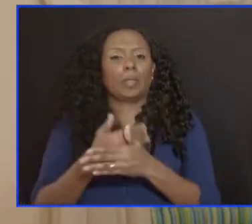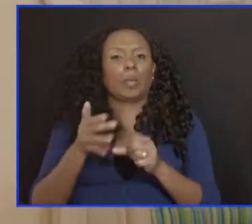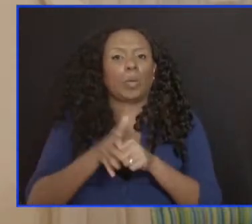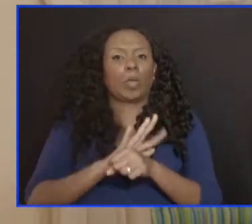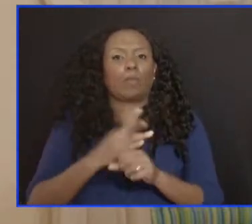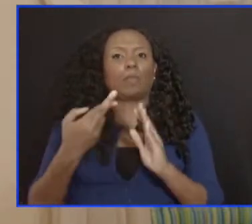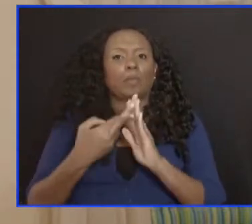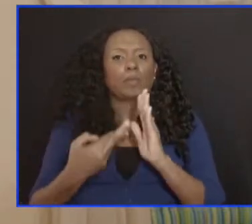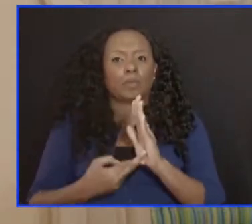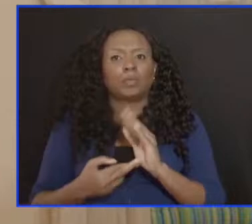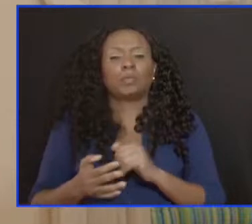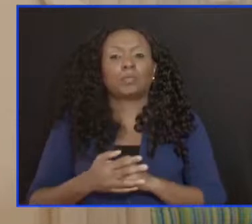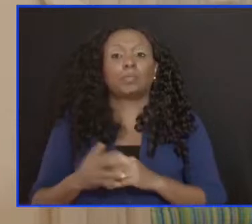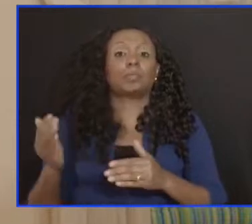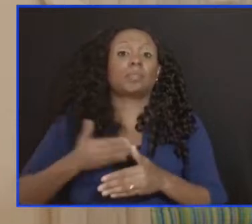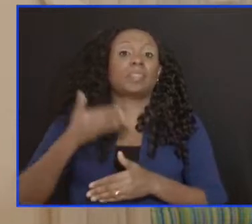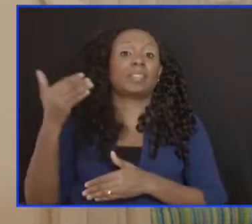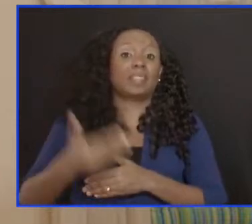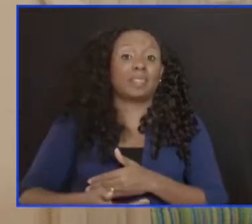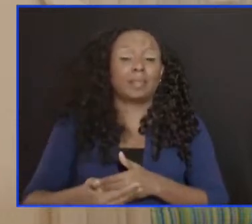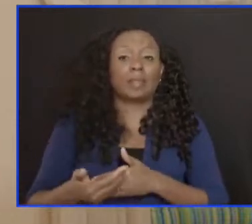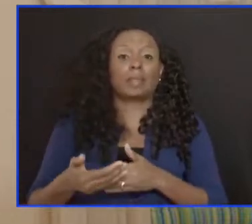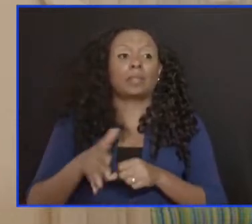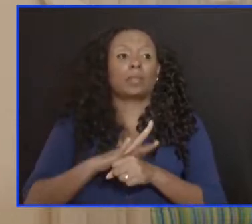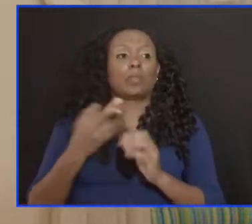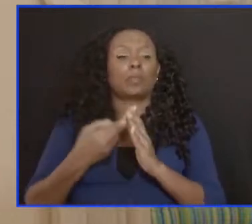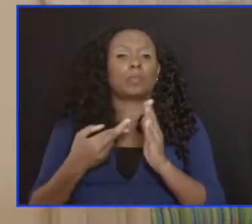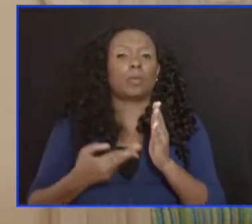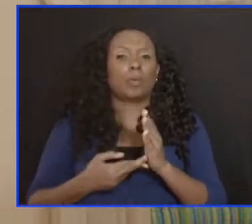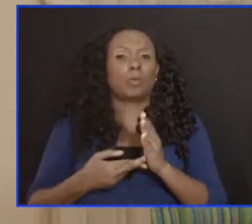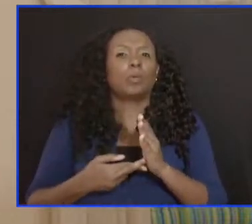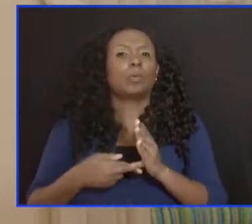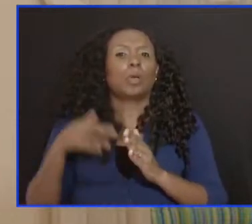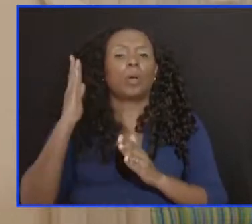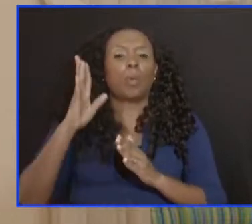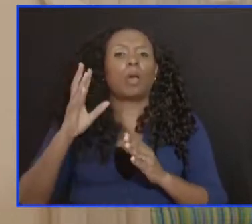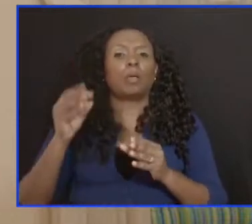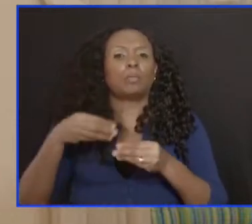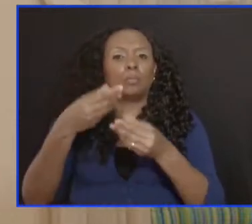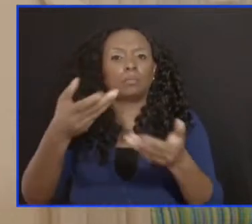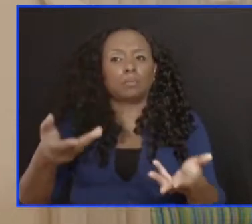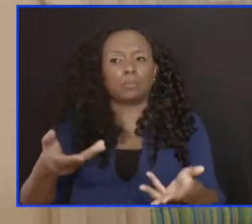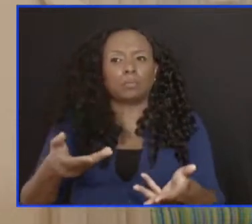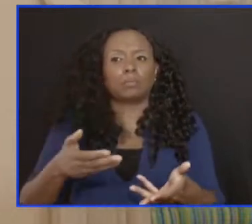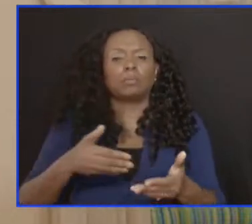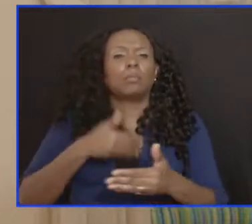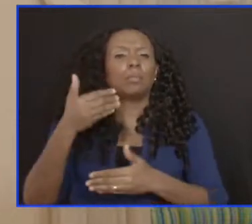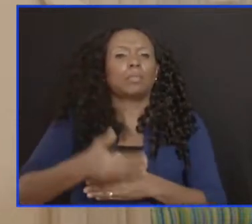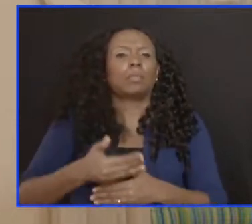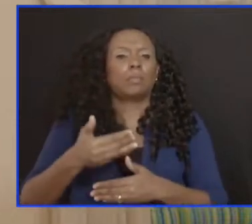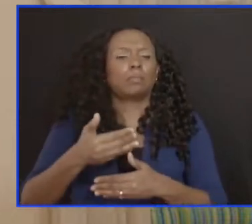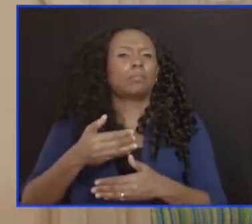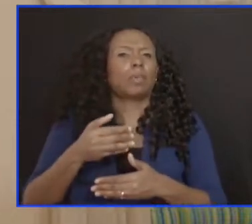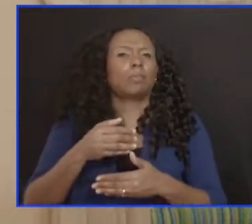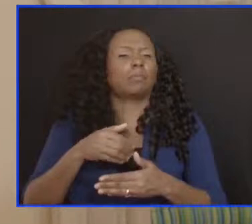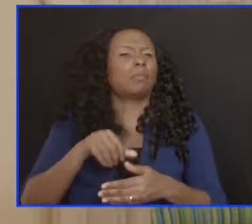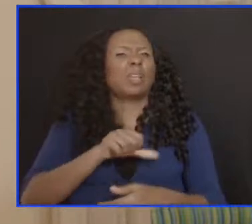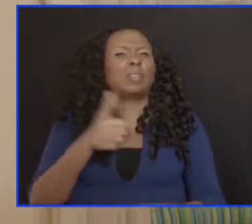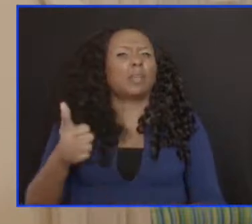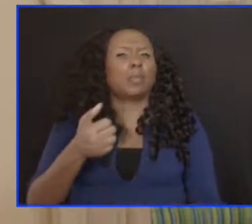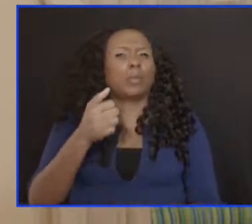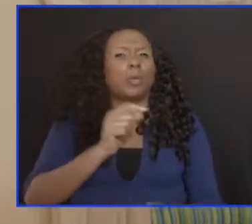I believe that the next set of directives are due in just over a week, about a week and a half actually.